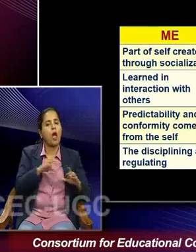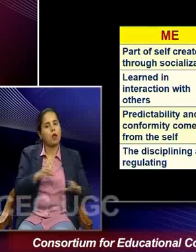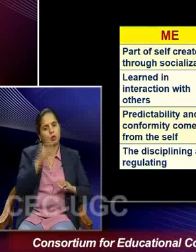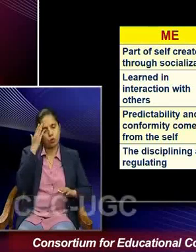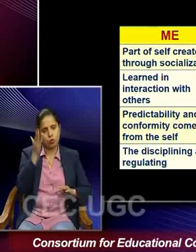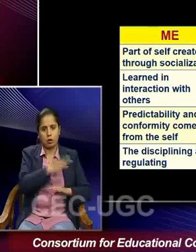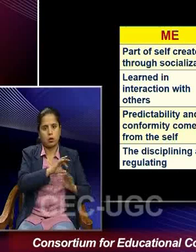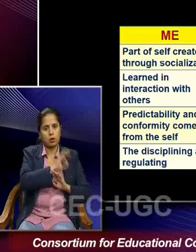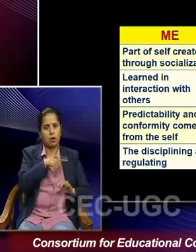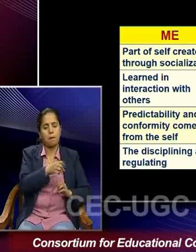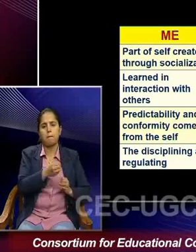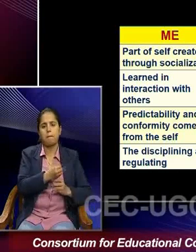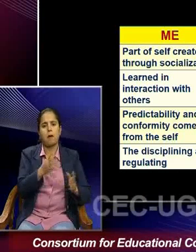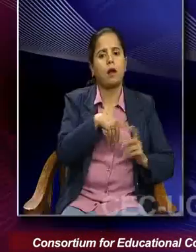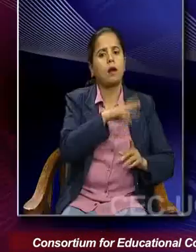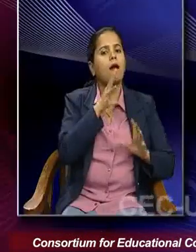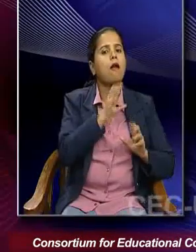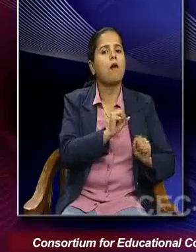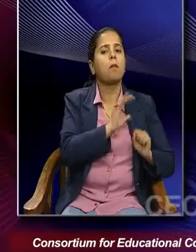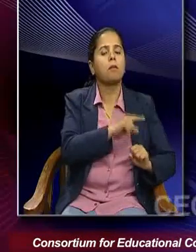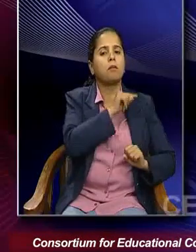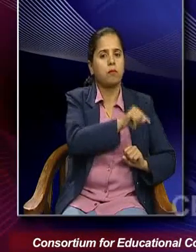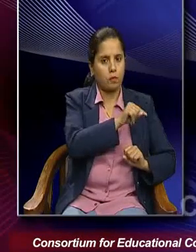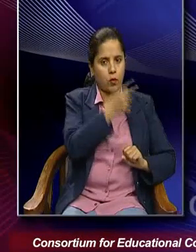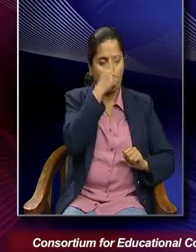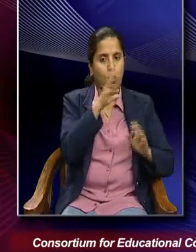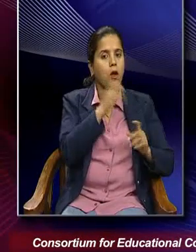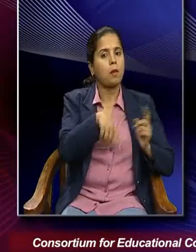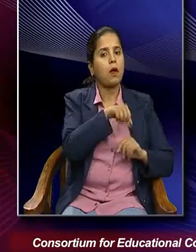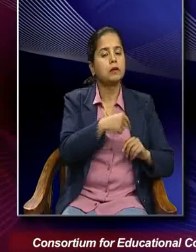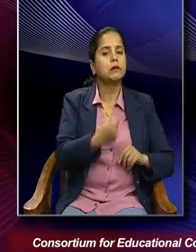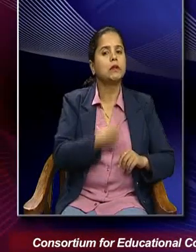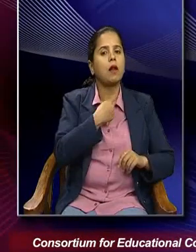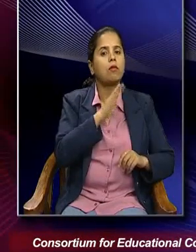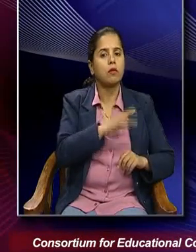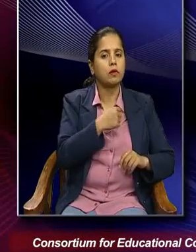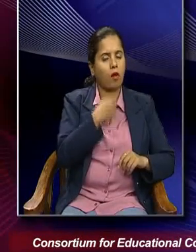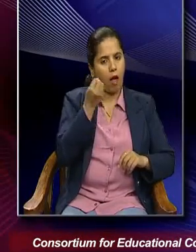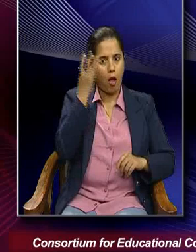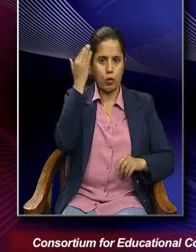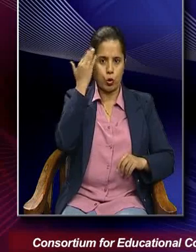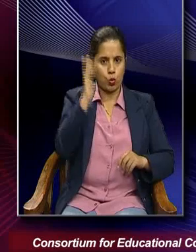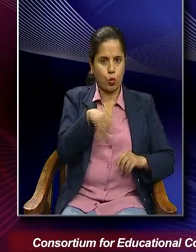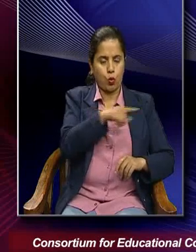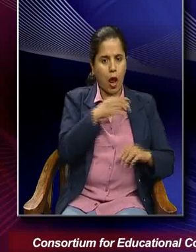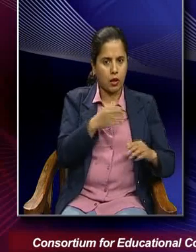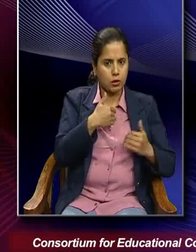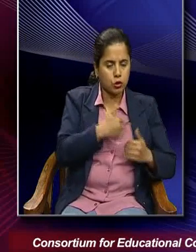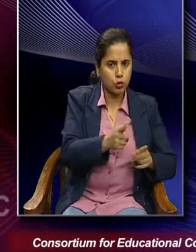interaction, and it is through the interaction between the me and the I that the self